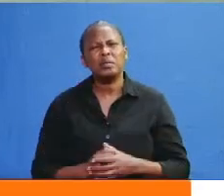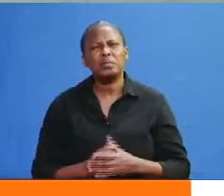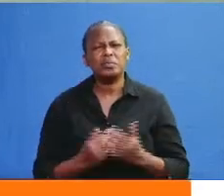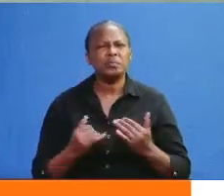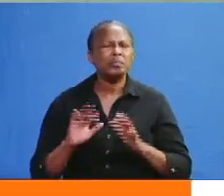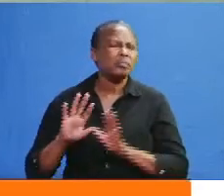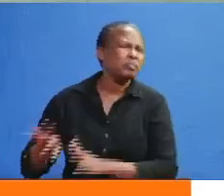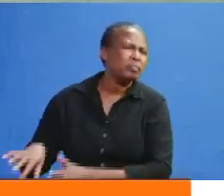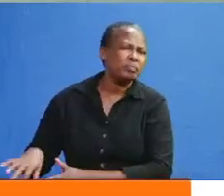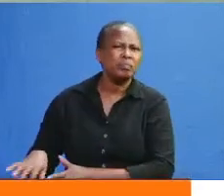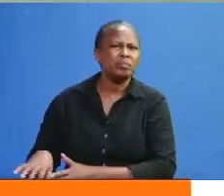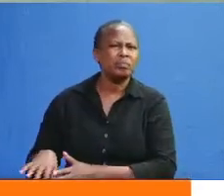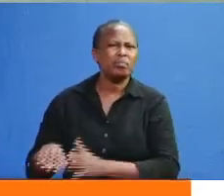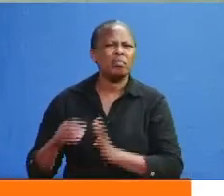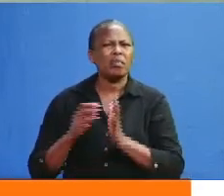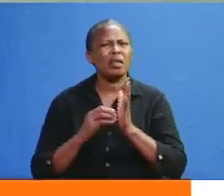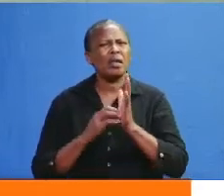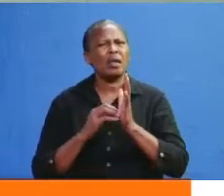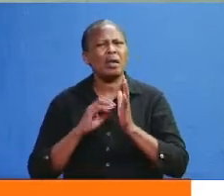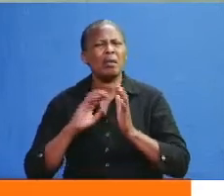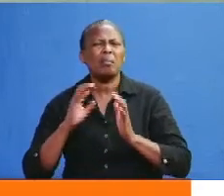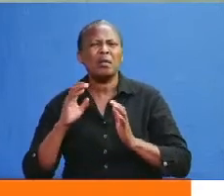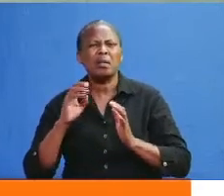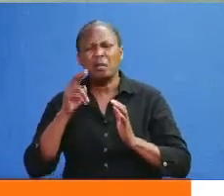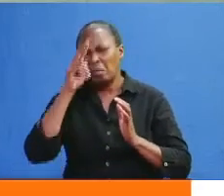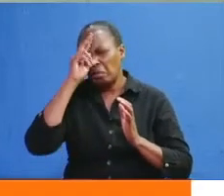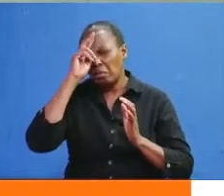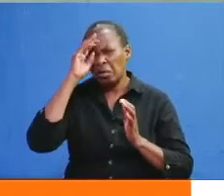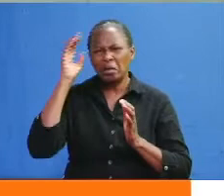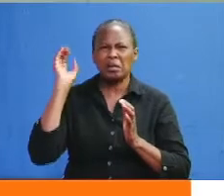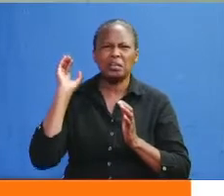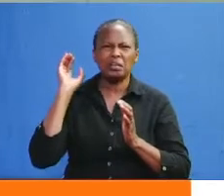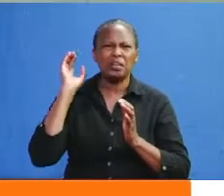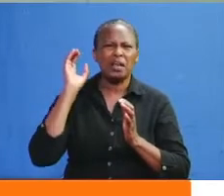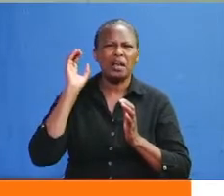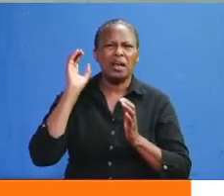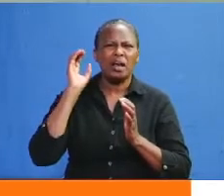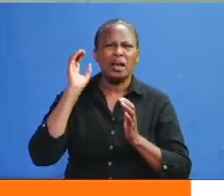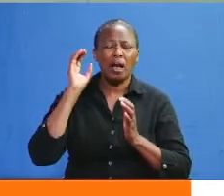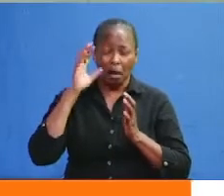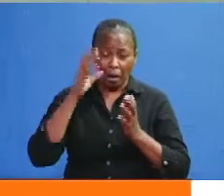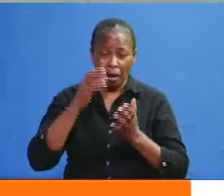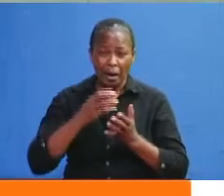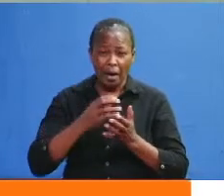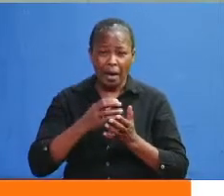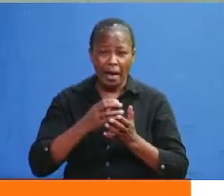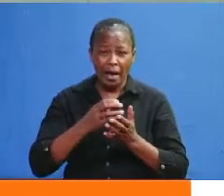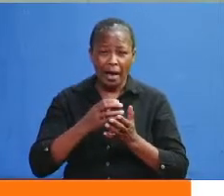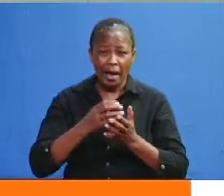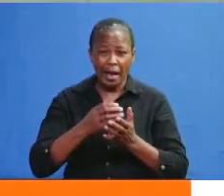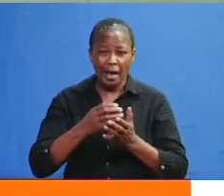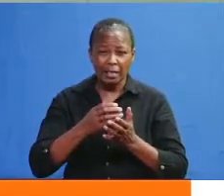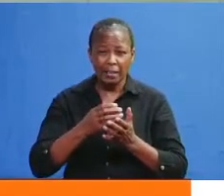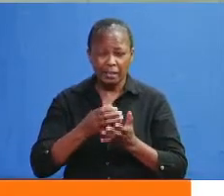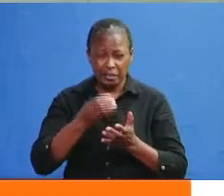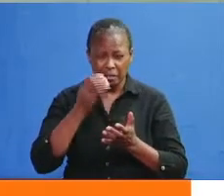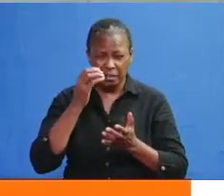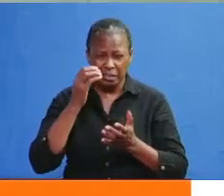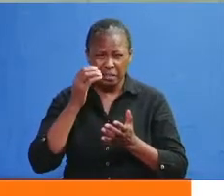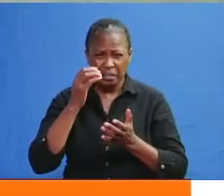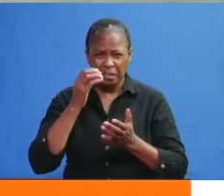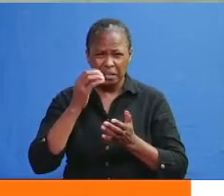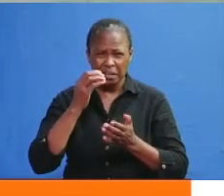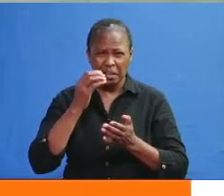Now, we move over to Machakos County, where police officers have recovered about 640 litres of illicit brew